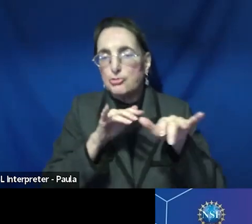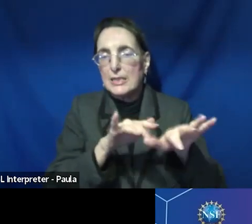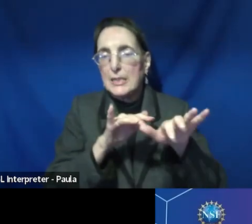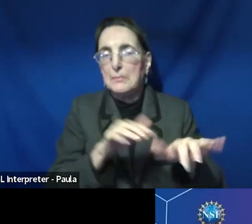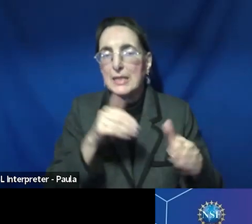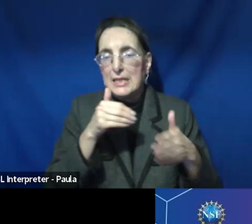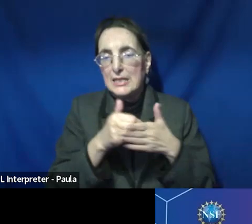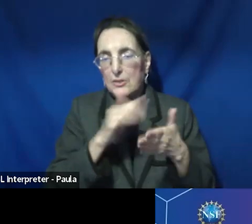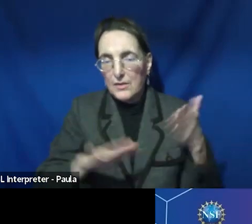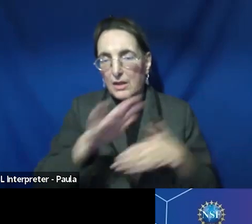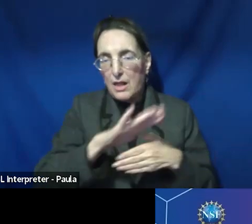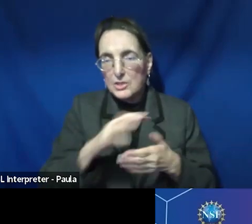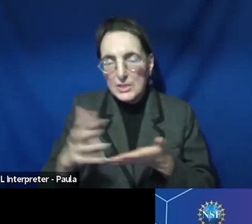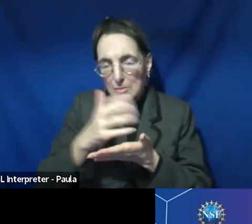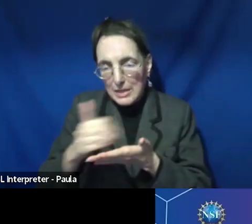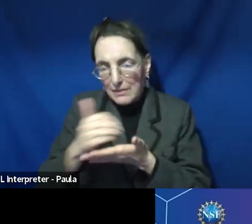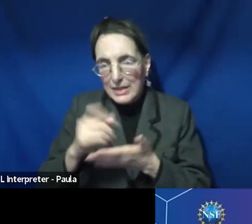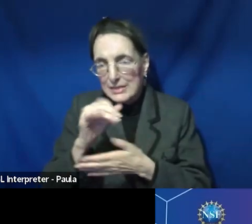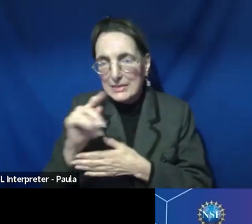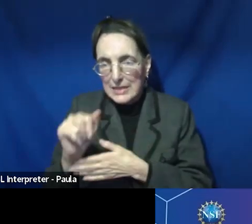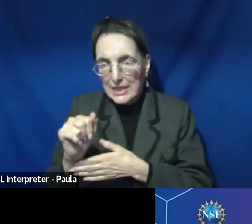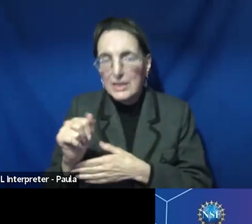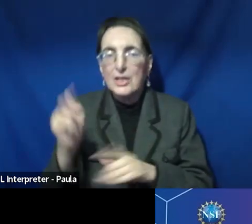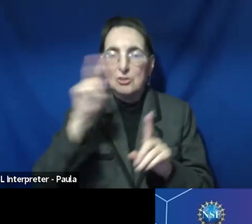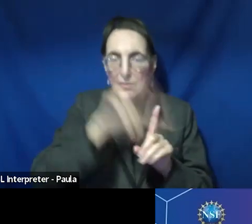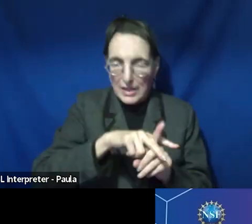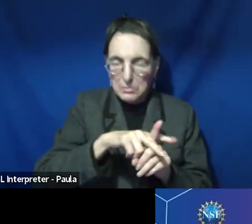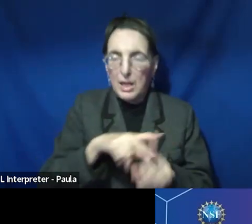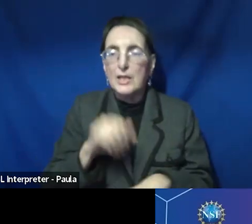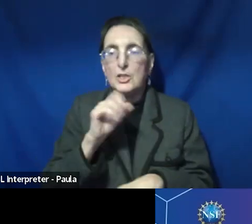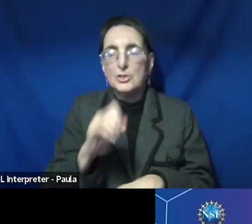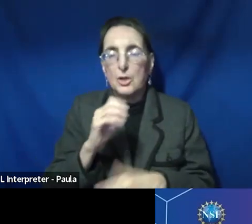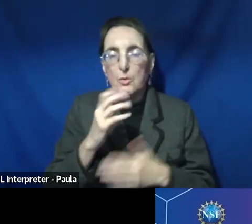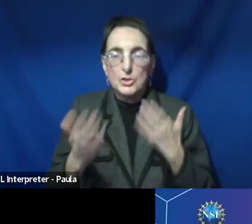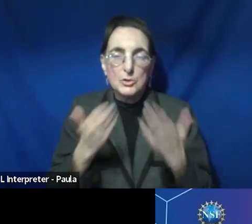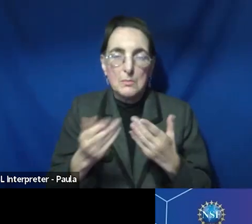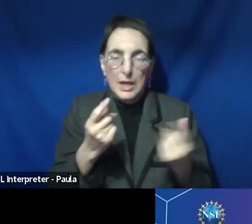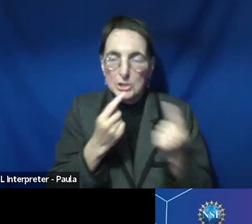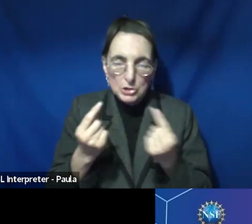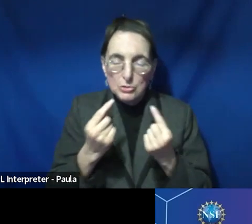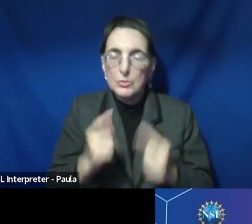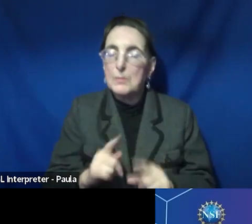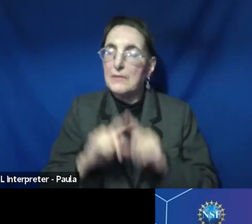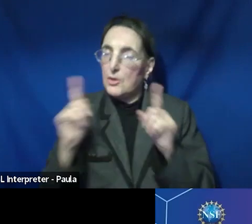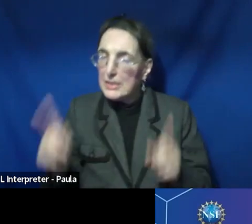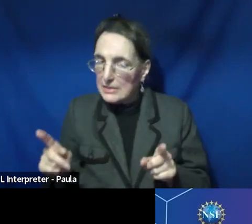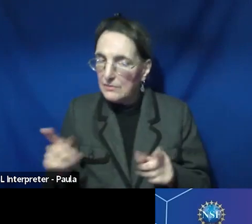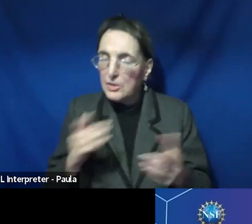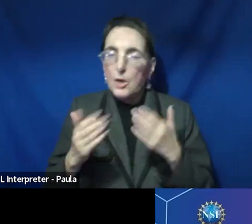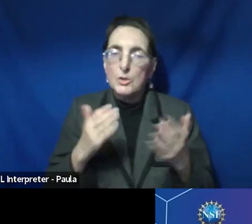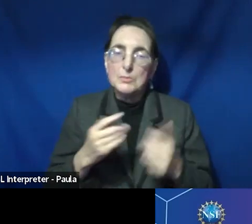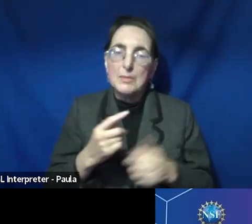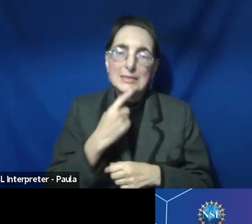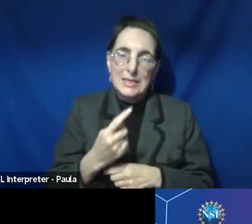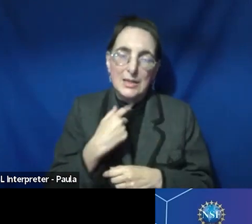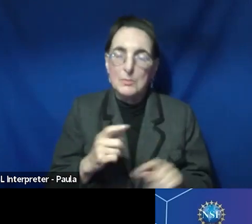were collecting data, so it applied. So what you might do would be very different, or what you might say might